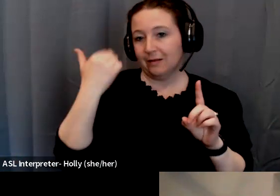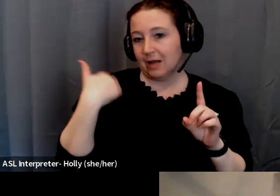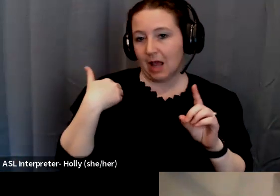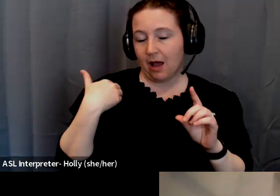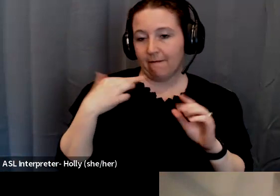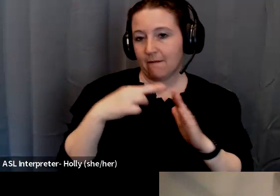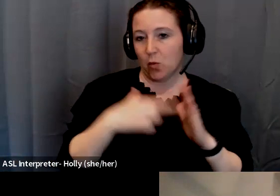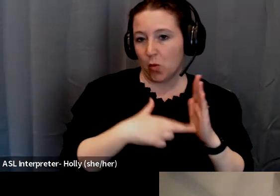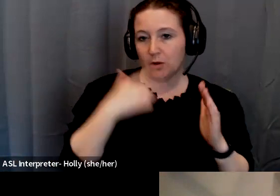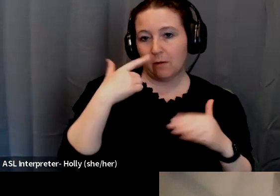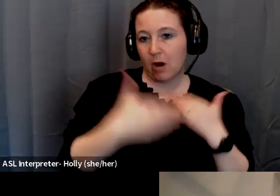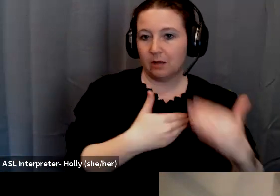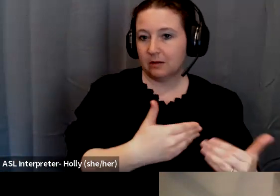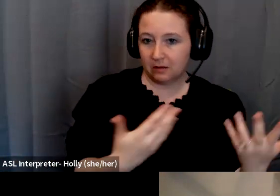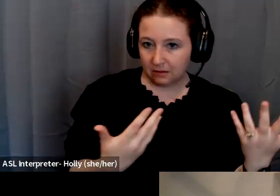rules. And